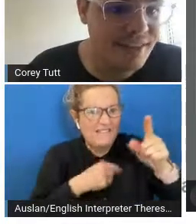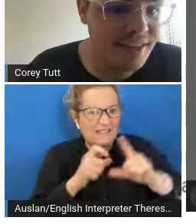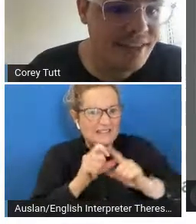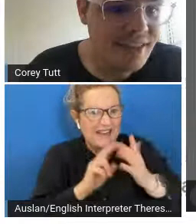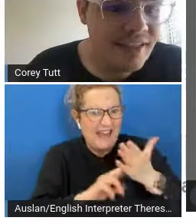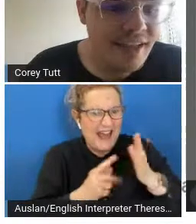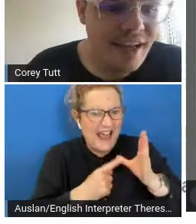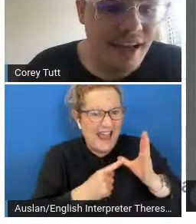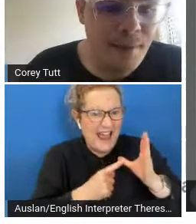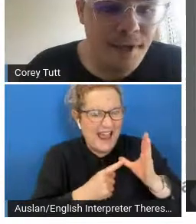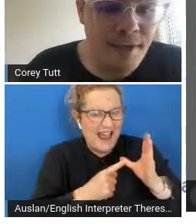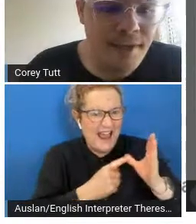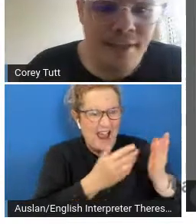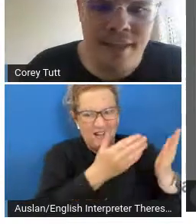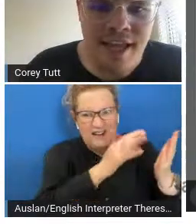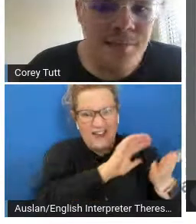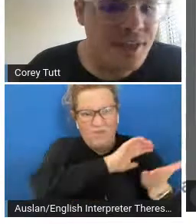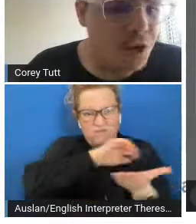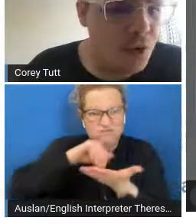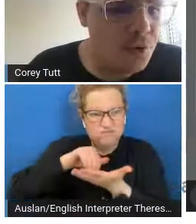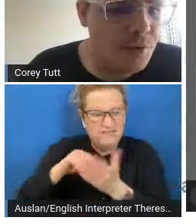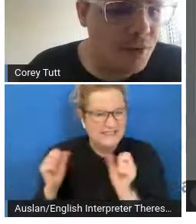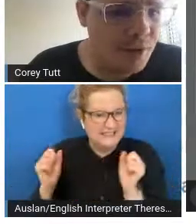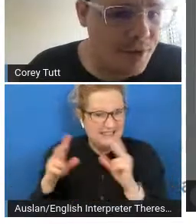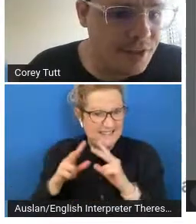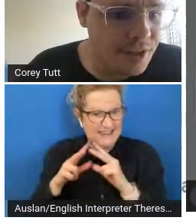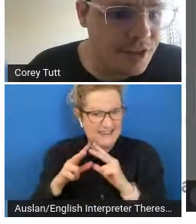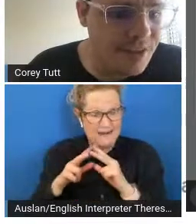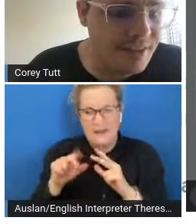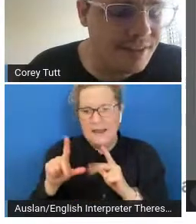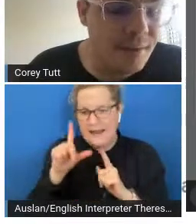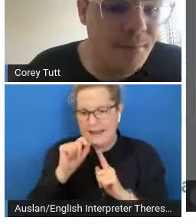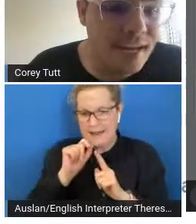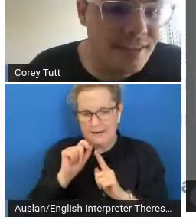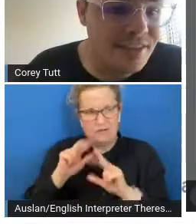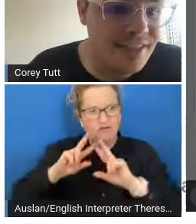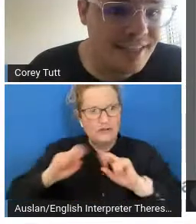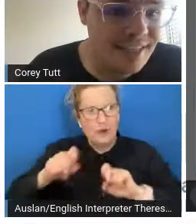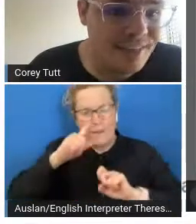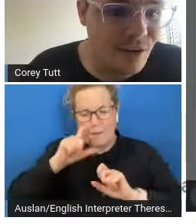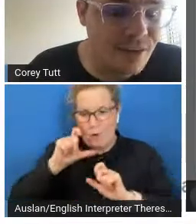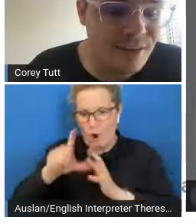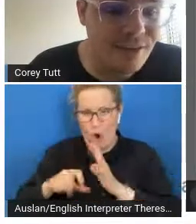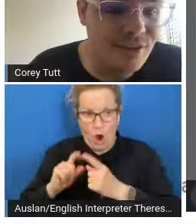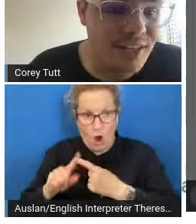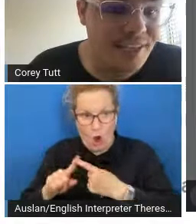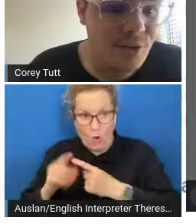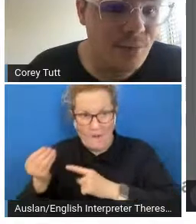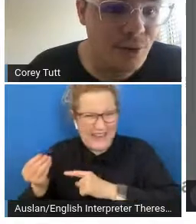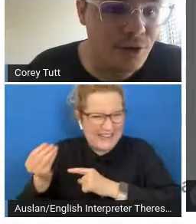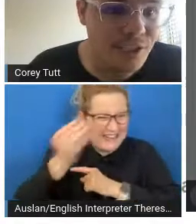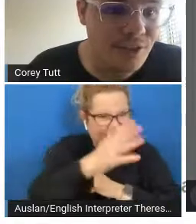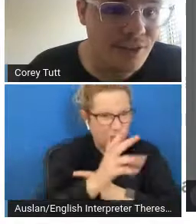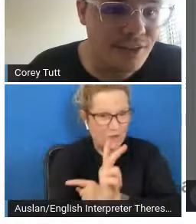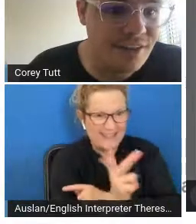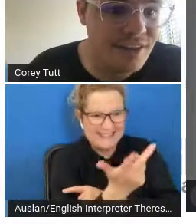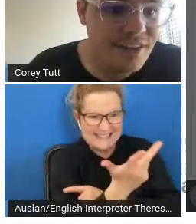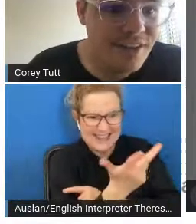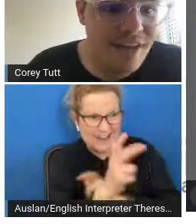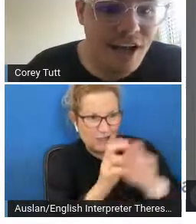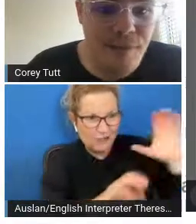to Sydney, and then that can be coded by the researchers and sent back to the deadly scientists so they can do a project